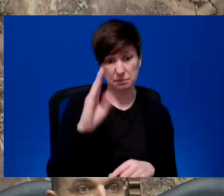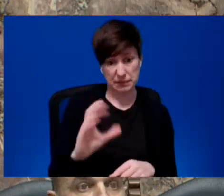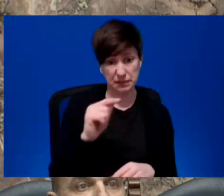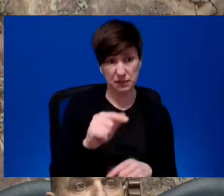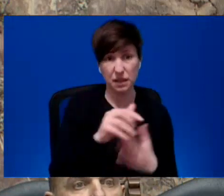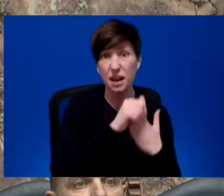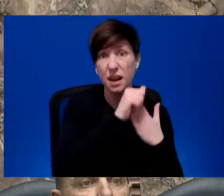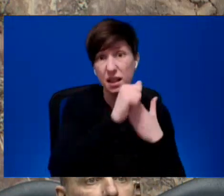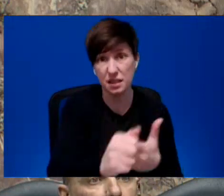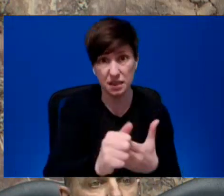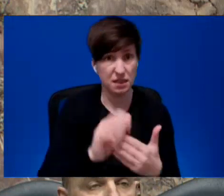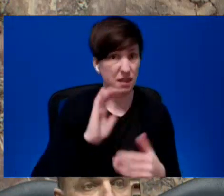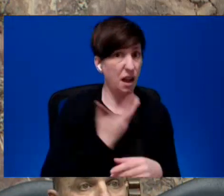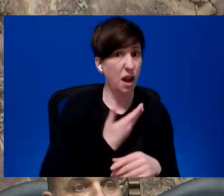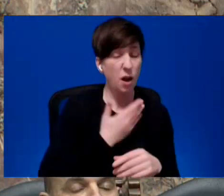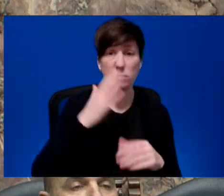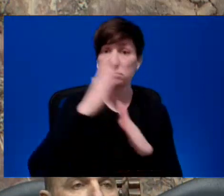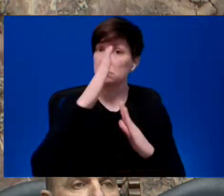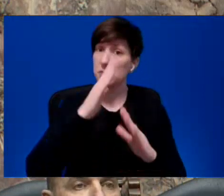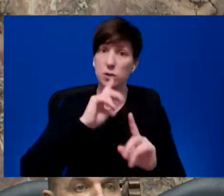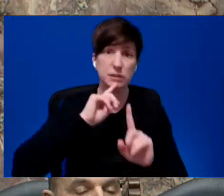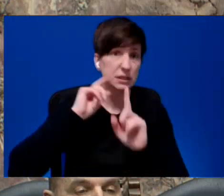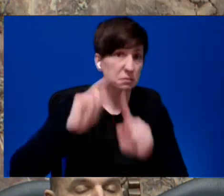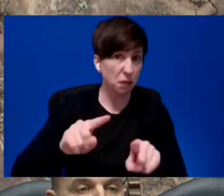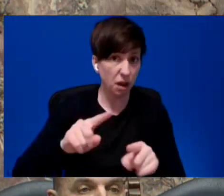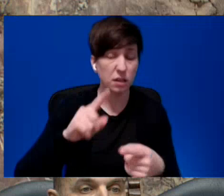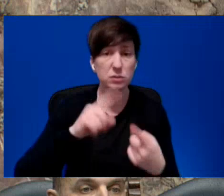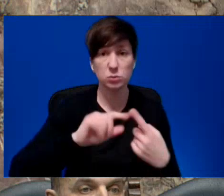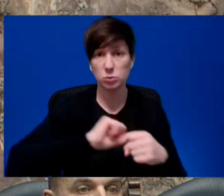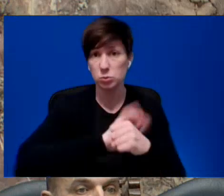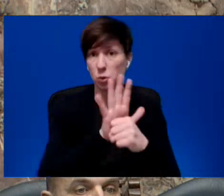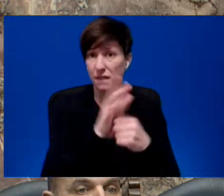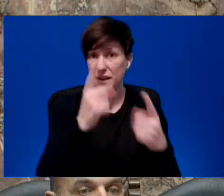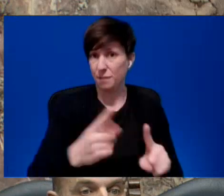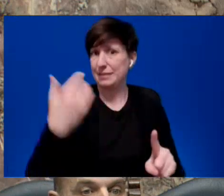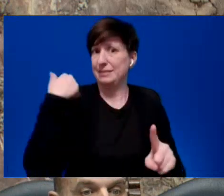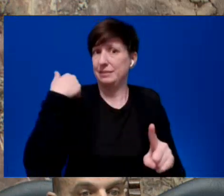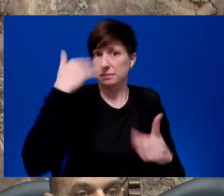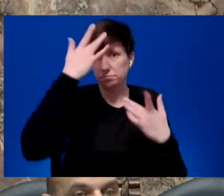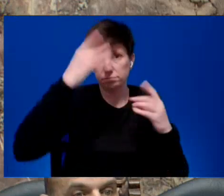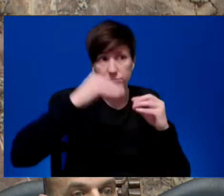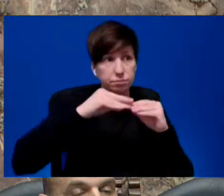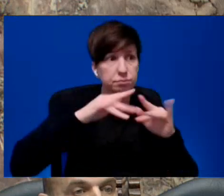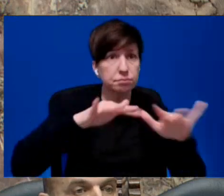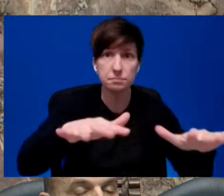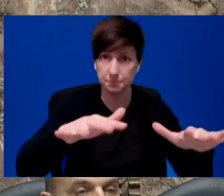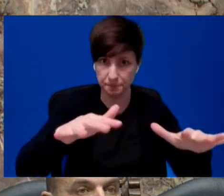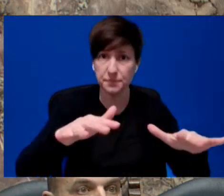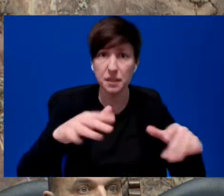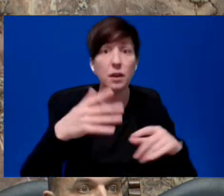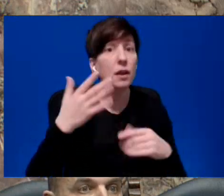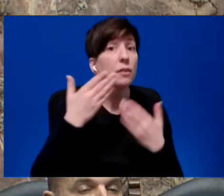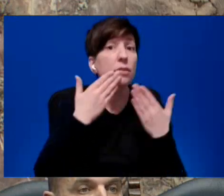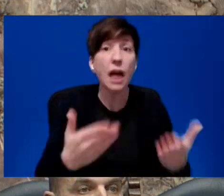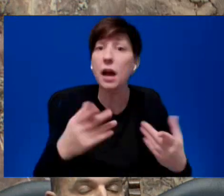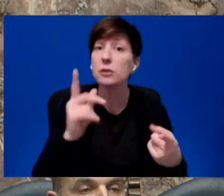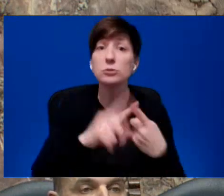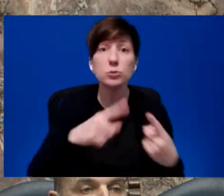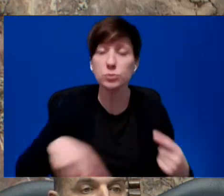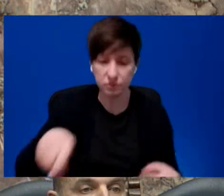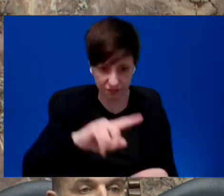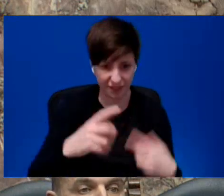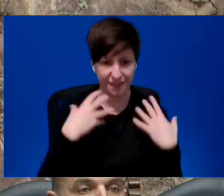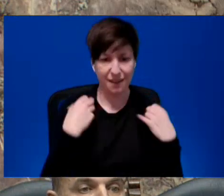COVID-19, because of the exceptional work of our healthcare workers. A healthcare system where we are, through a Health Human Resources